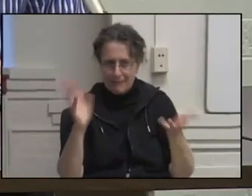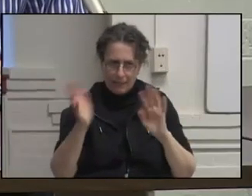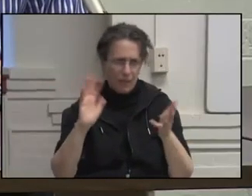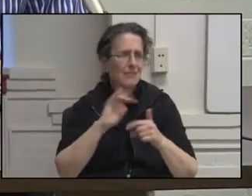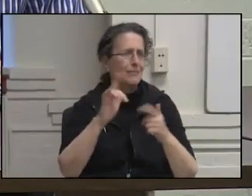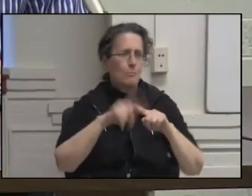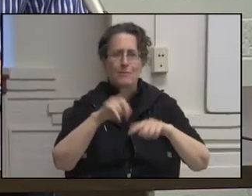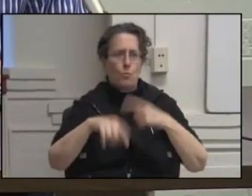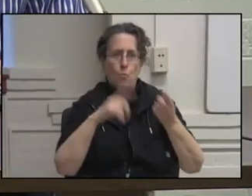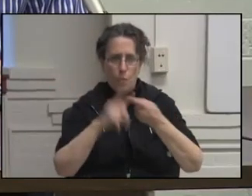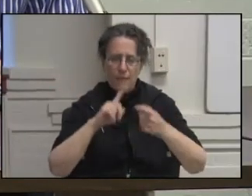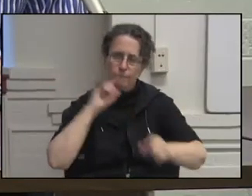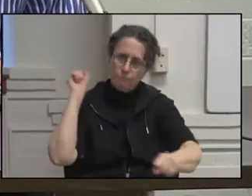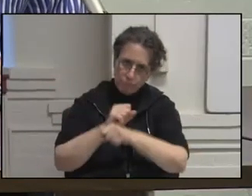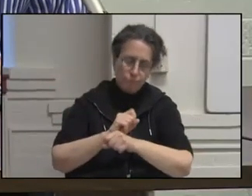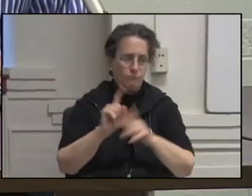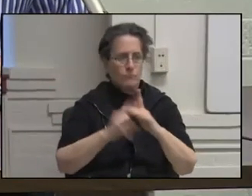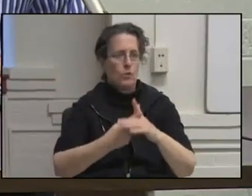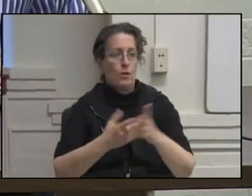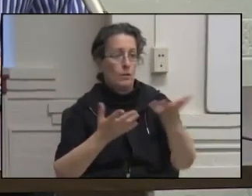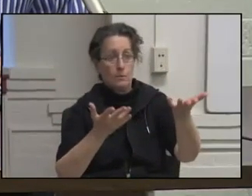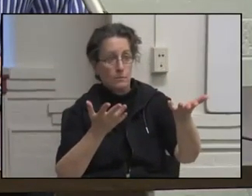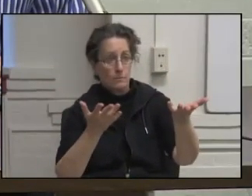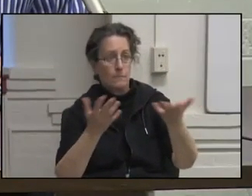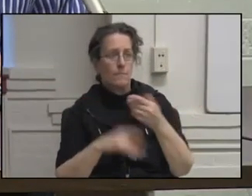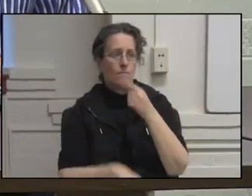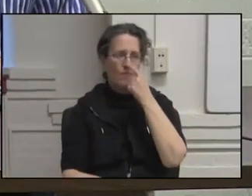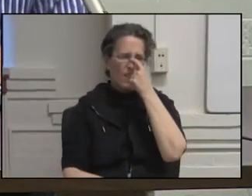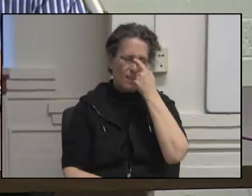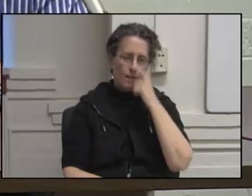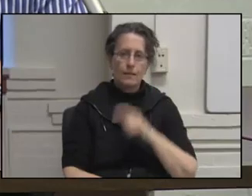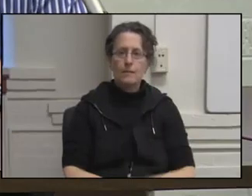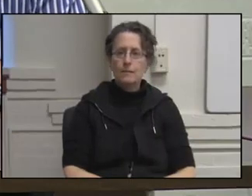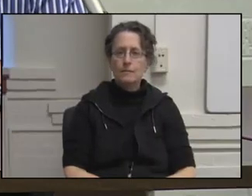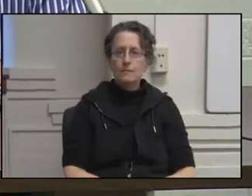start. Mm-hmm. Did I get all that? Yes, you do. Thank you.